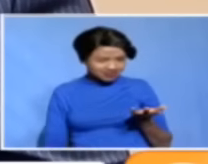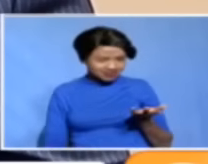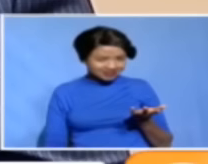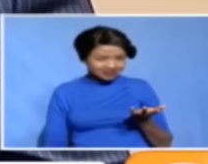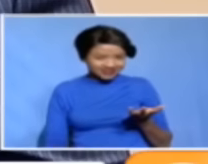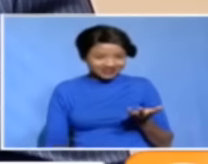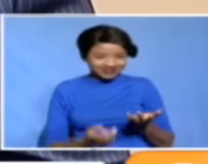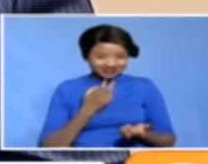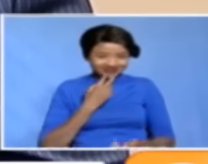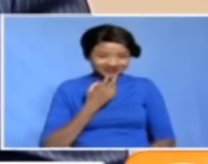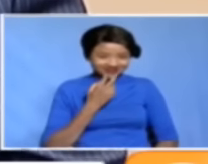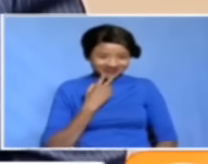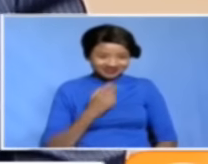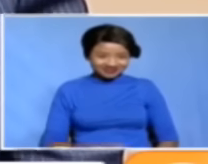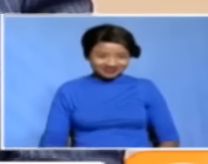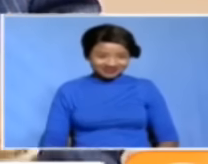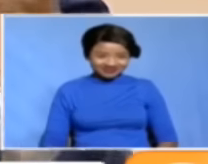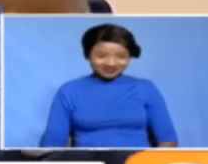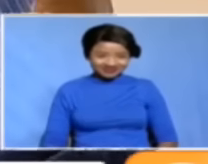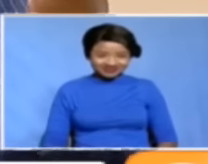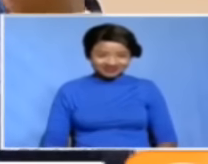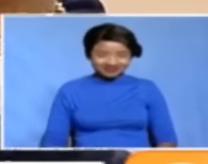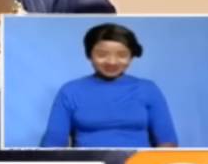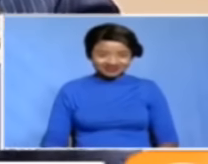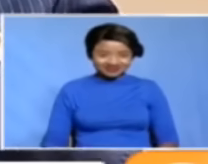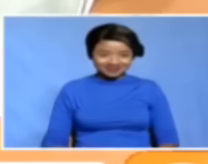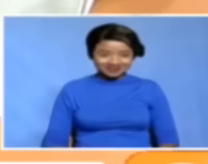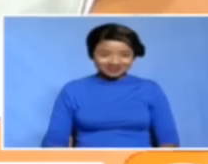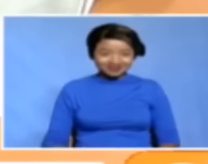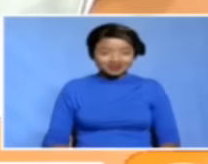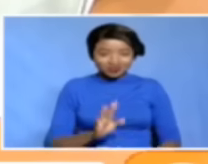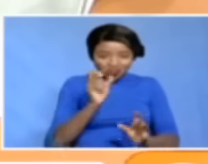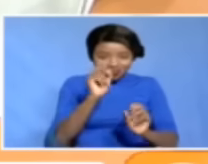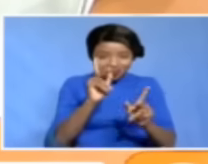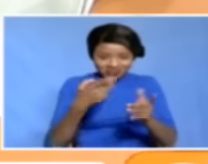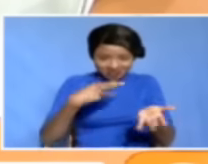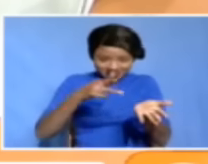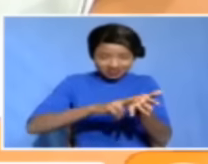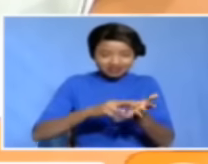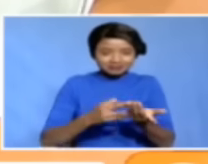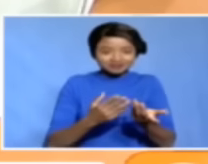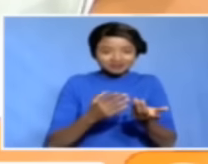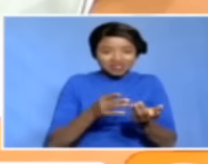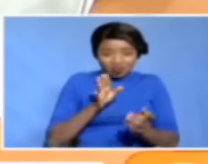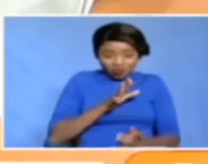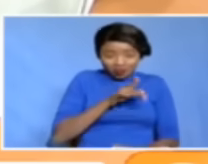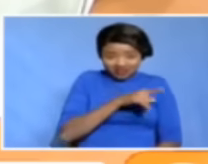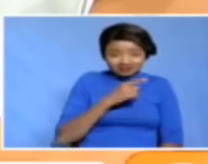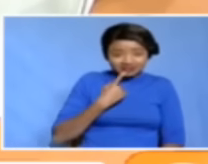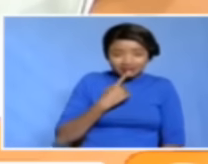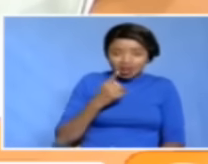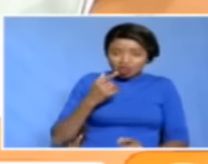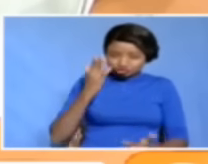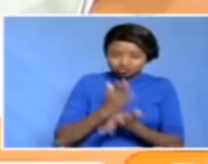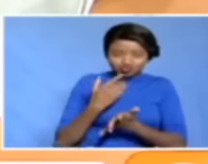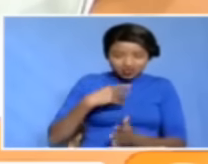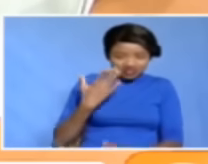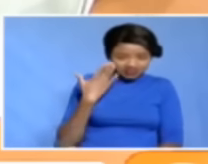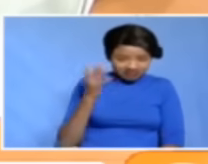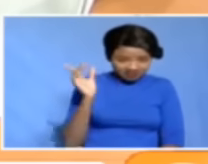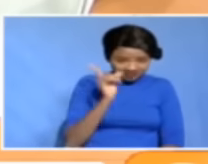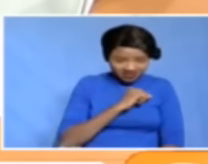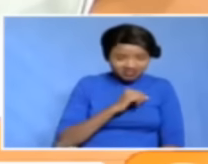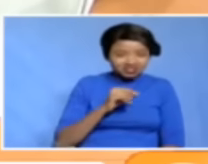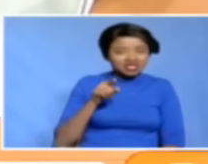I think he's being sarcastic, but this is the point. He's saying, no, you know. He's saying, let me read that text again. He said, Hussein, we have taken note that the majority leader has